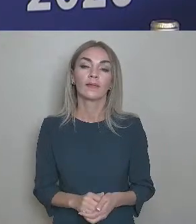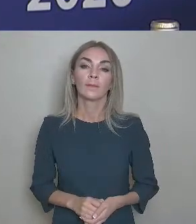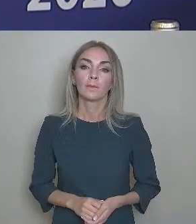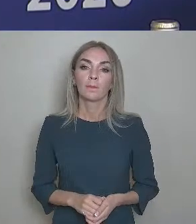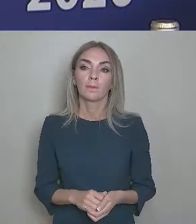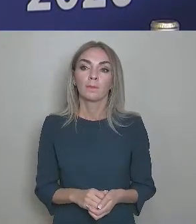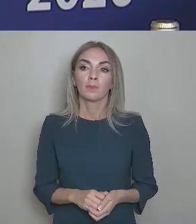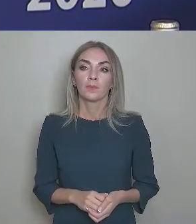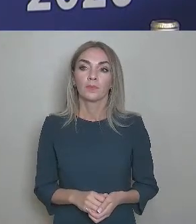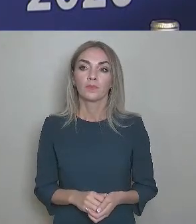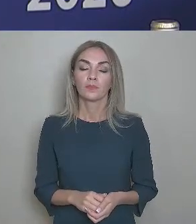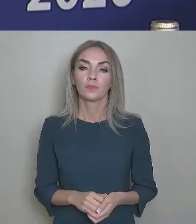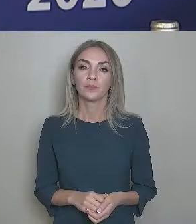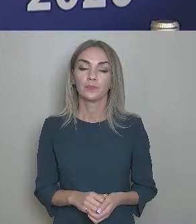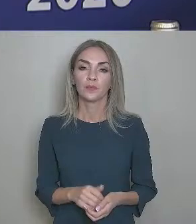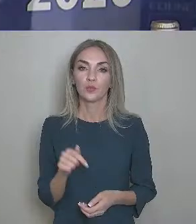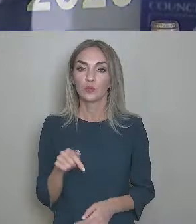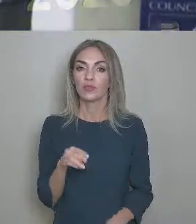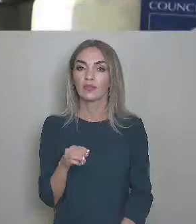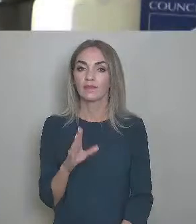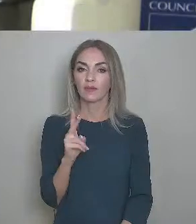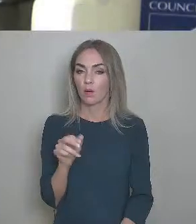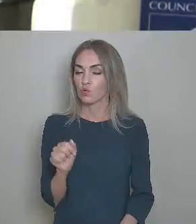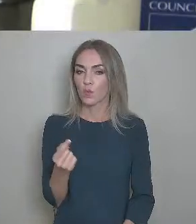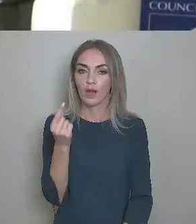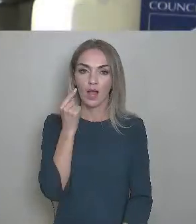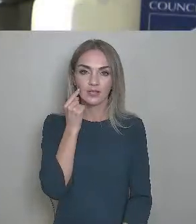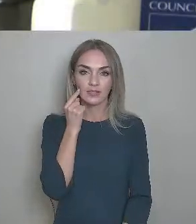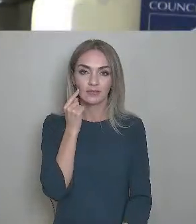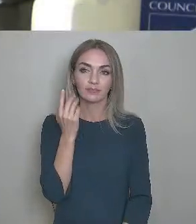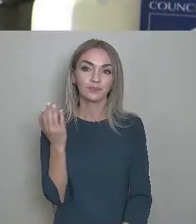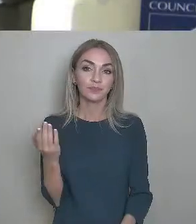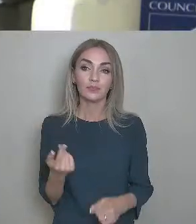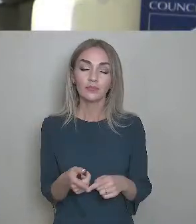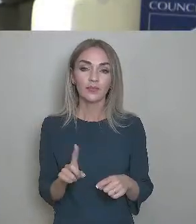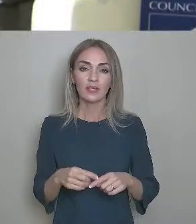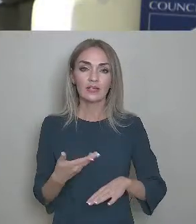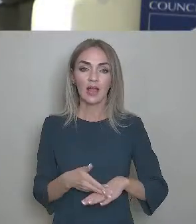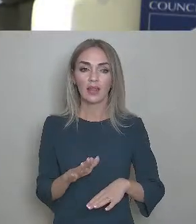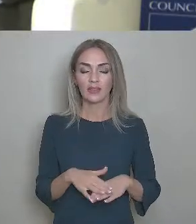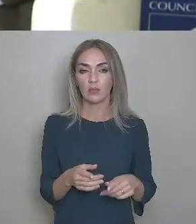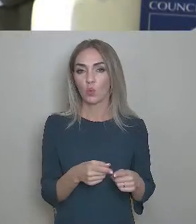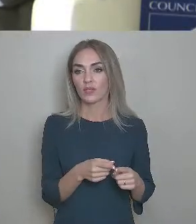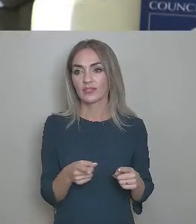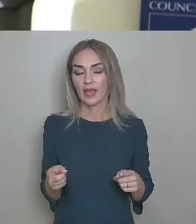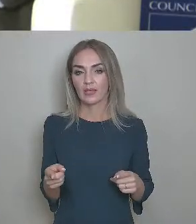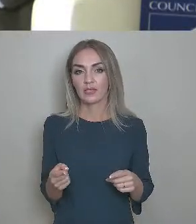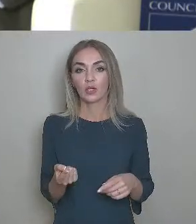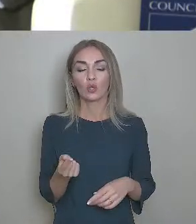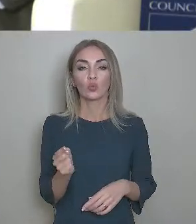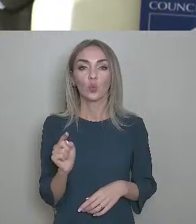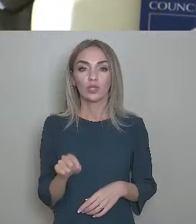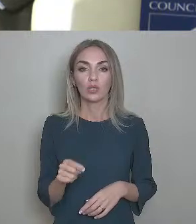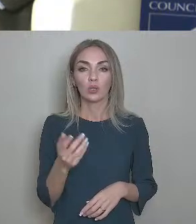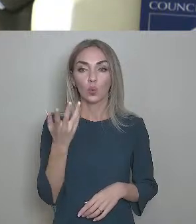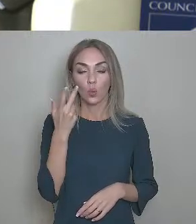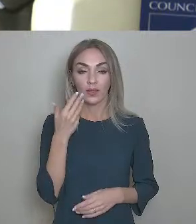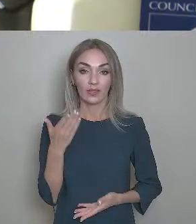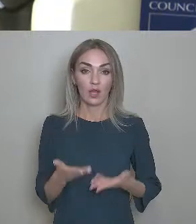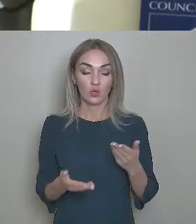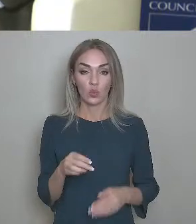somehow. The screenshot could be provided or whatever. So, well, this is quite a complex process to